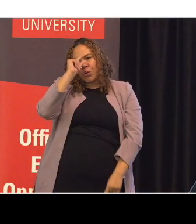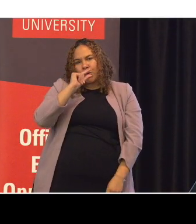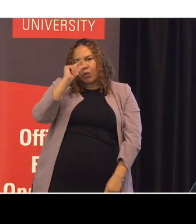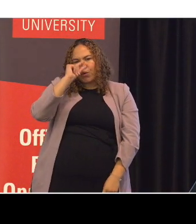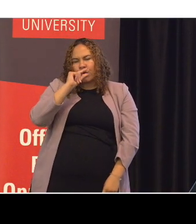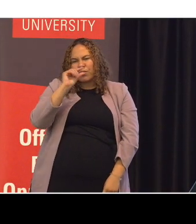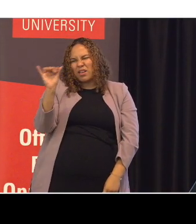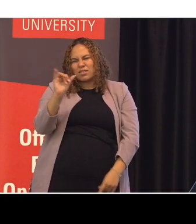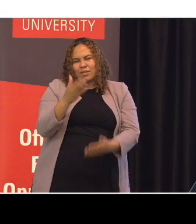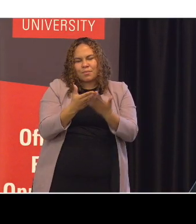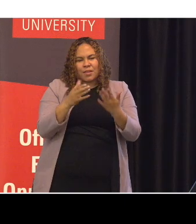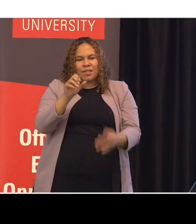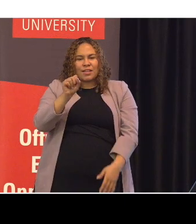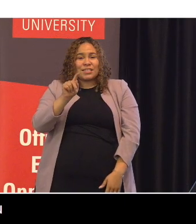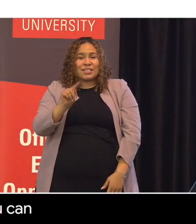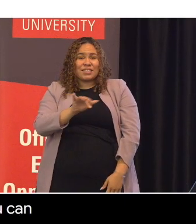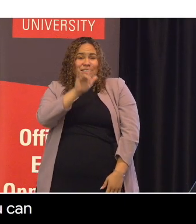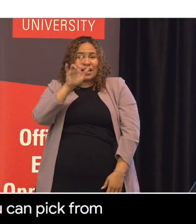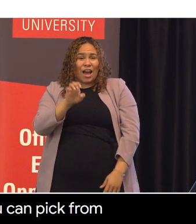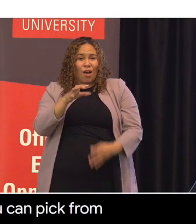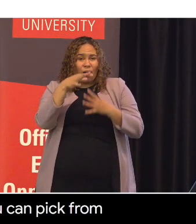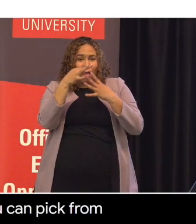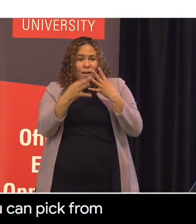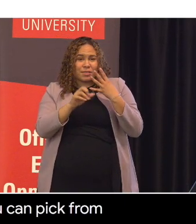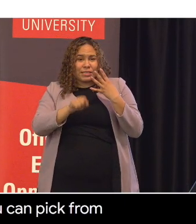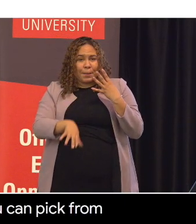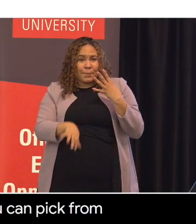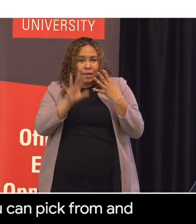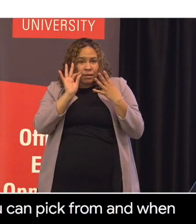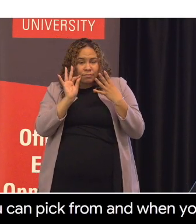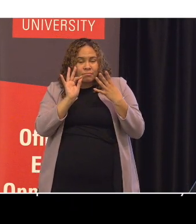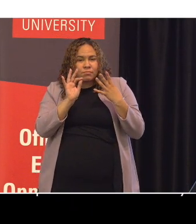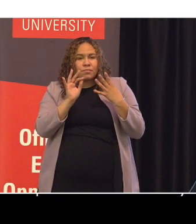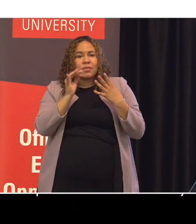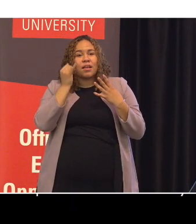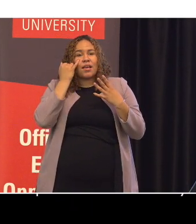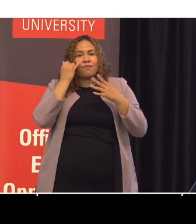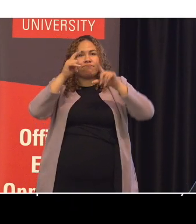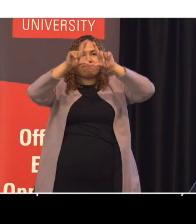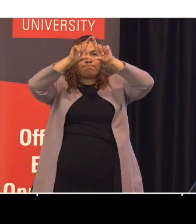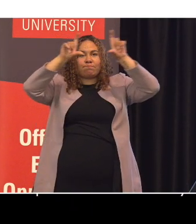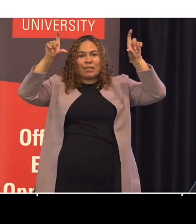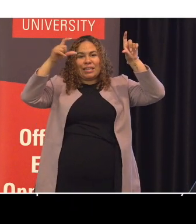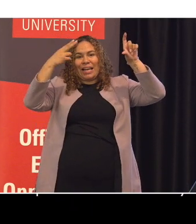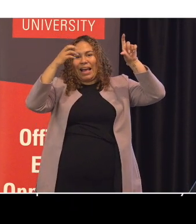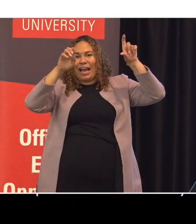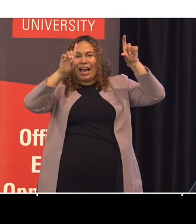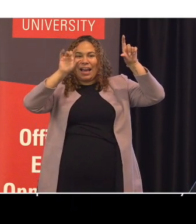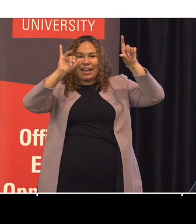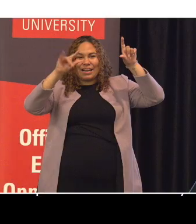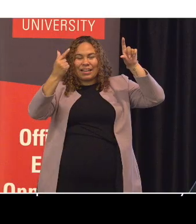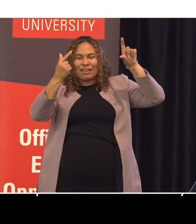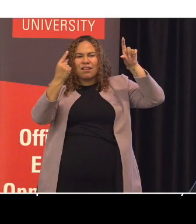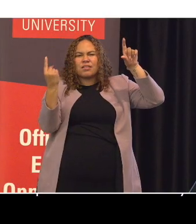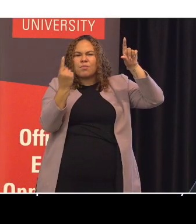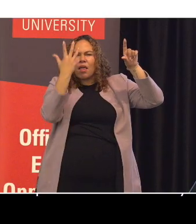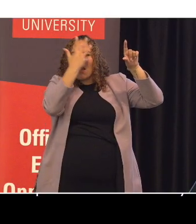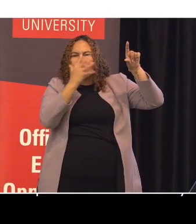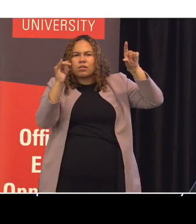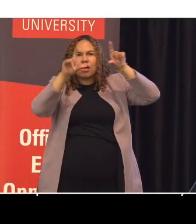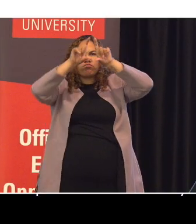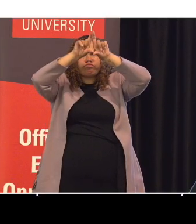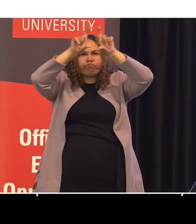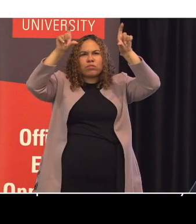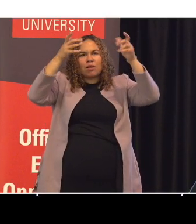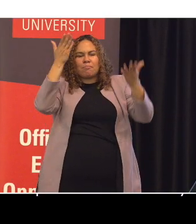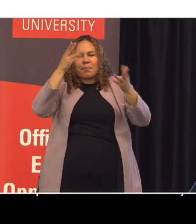thing, the styles options that you can pick from. When you make a heading in your document, something that looks like a heading, right? Maybe